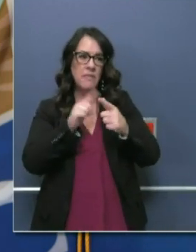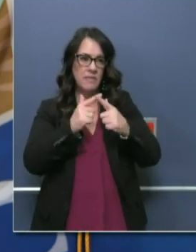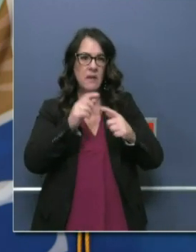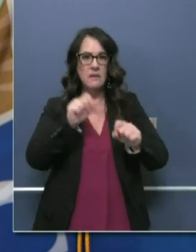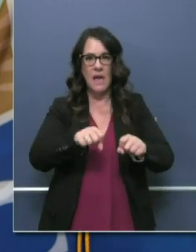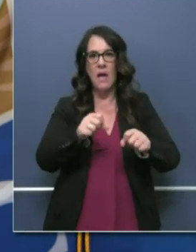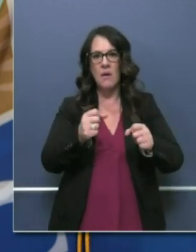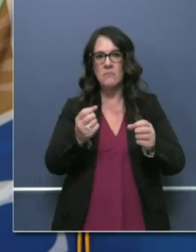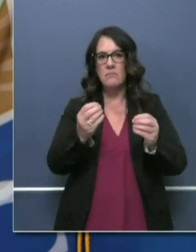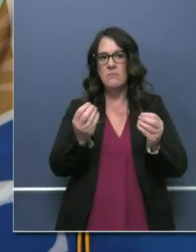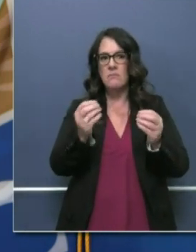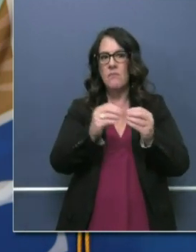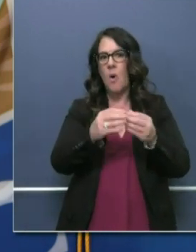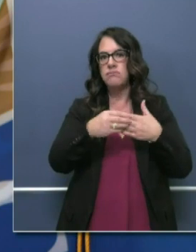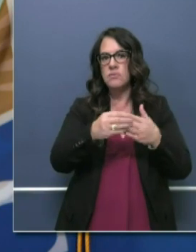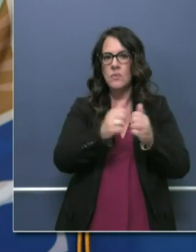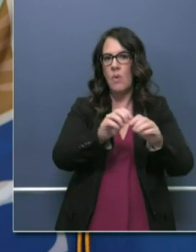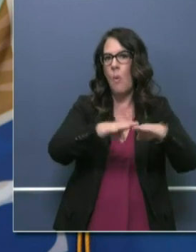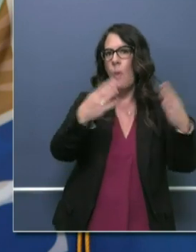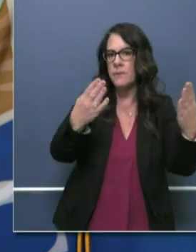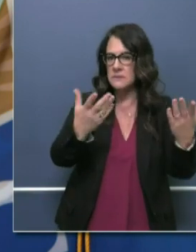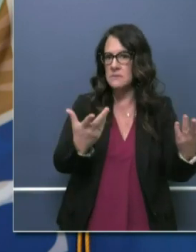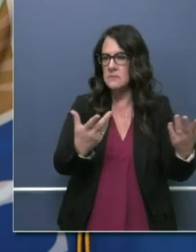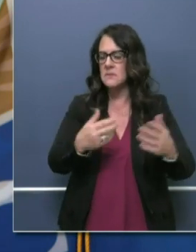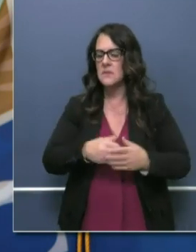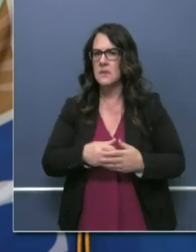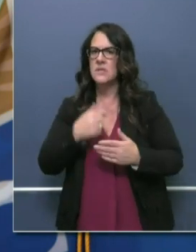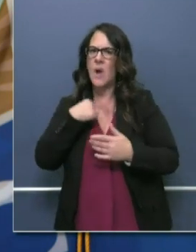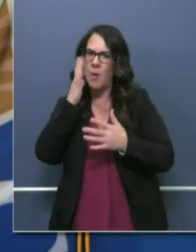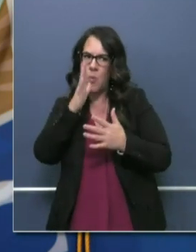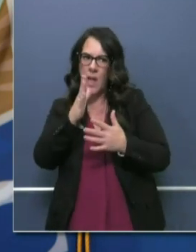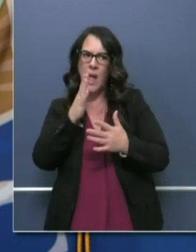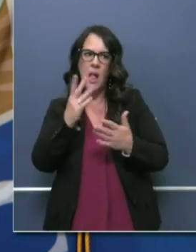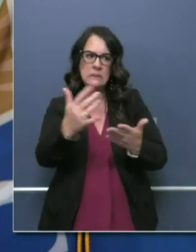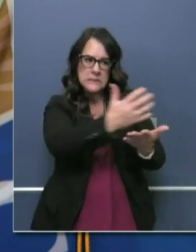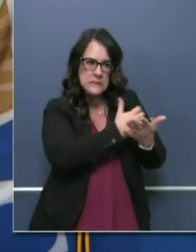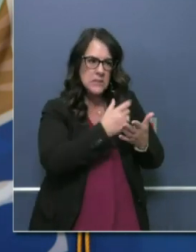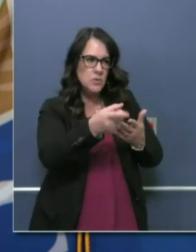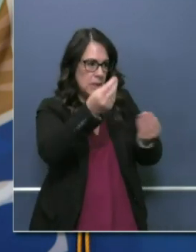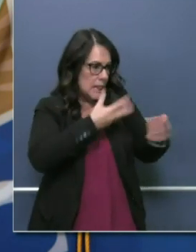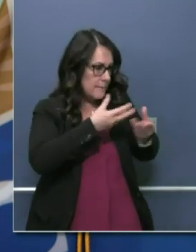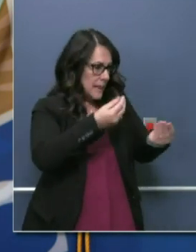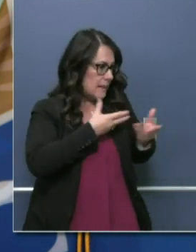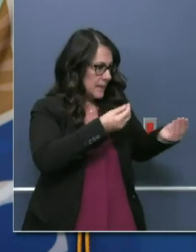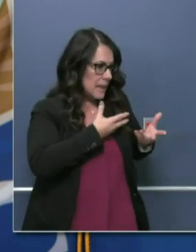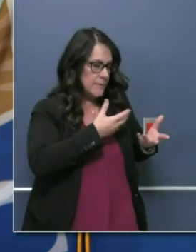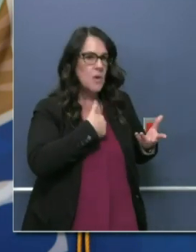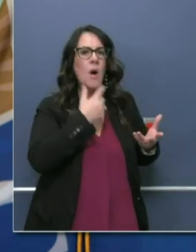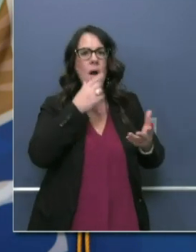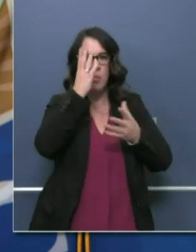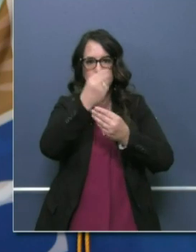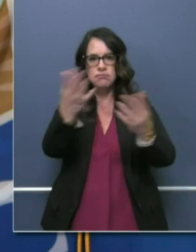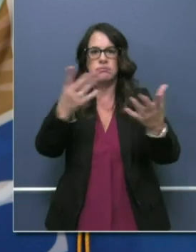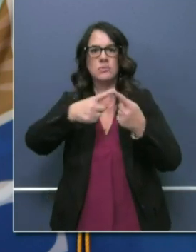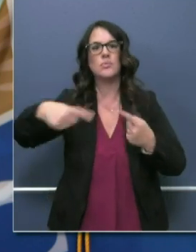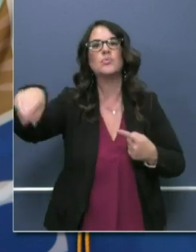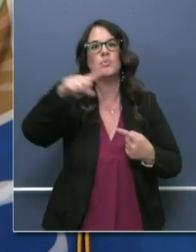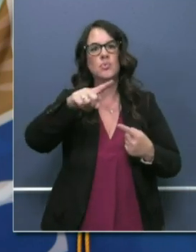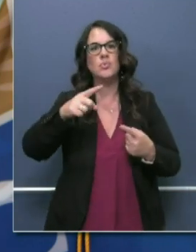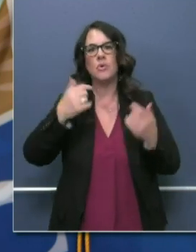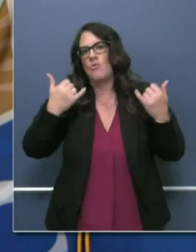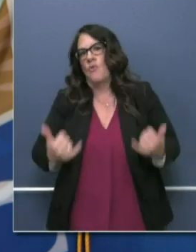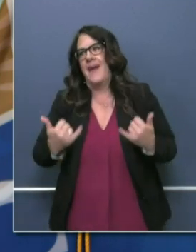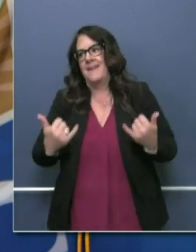updates on the work that is being done in those communities, large and small. But we are definitely now